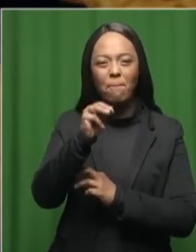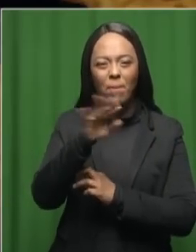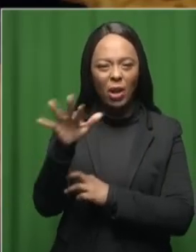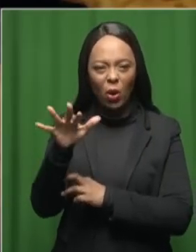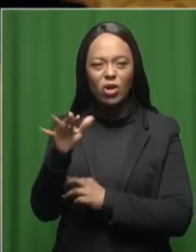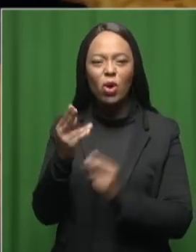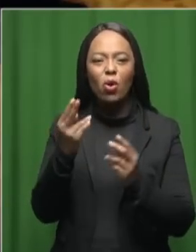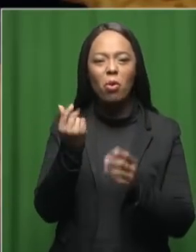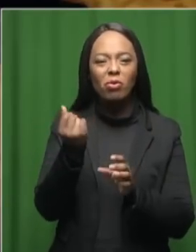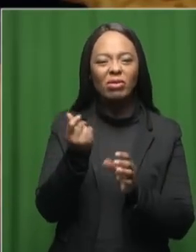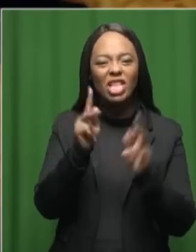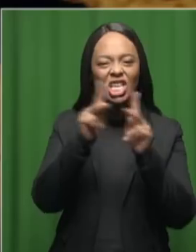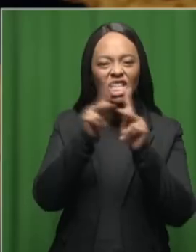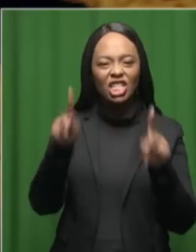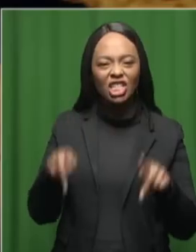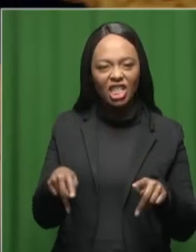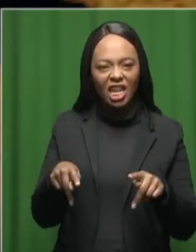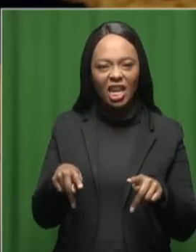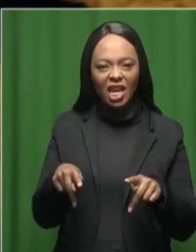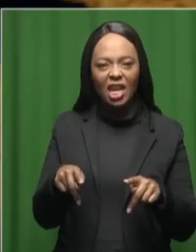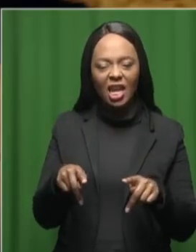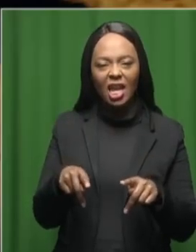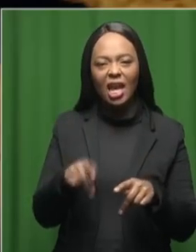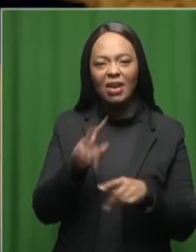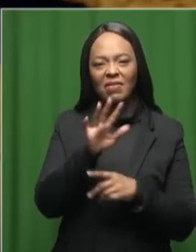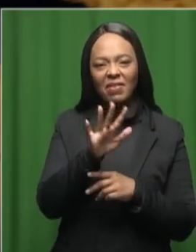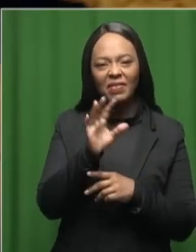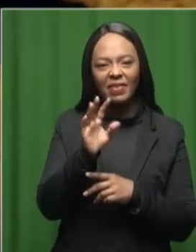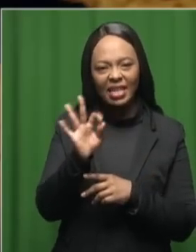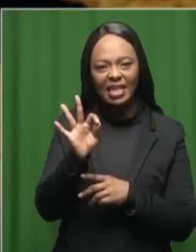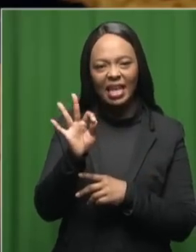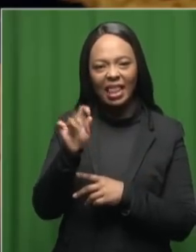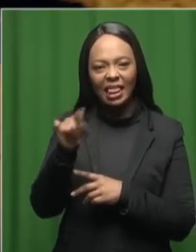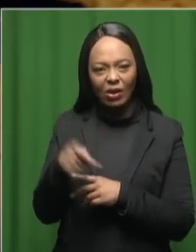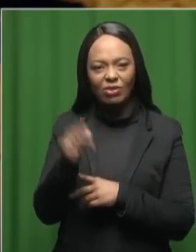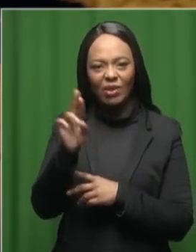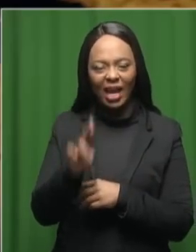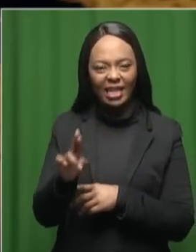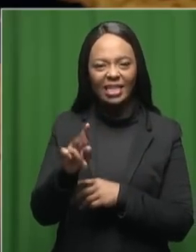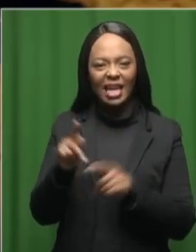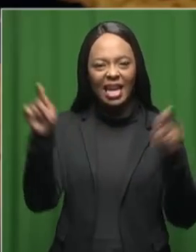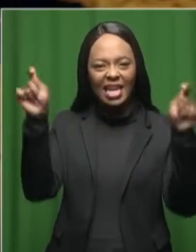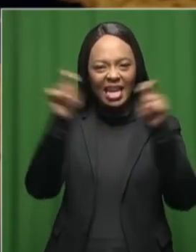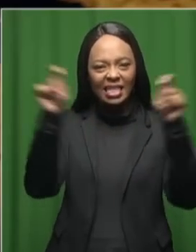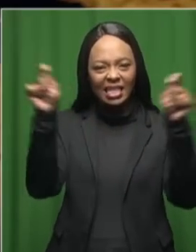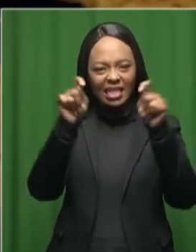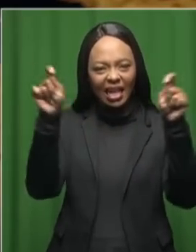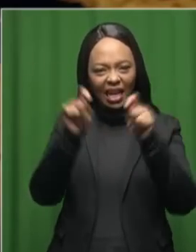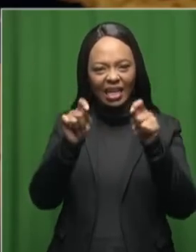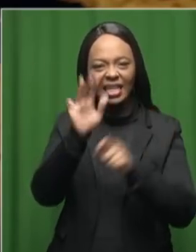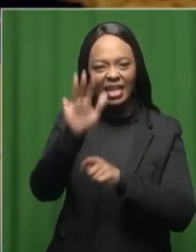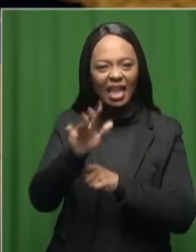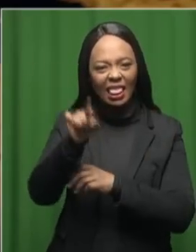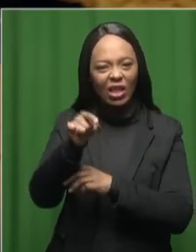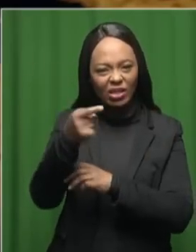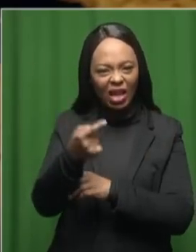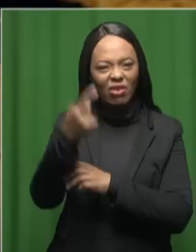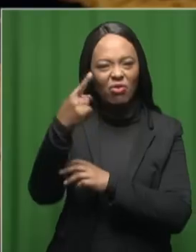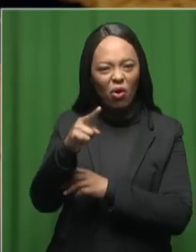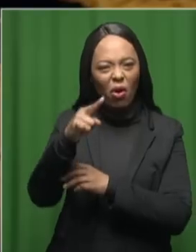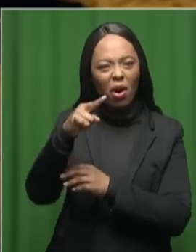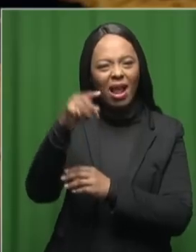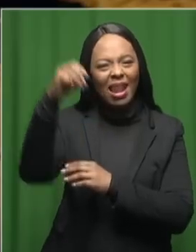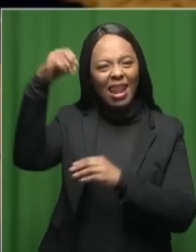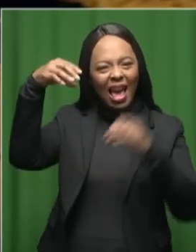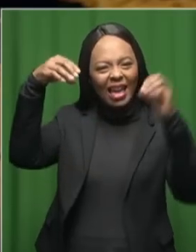on fumigation, 53,000 rand on a curtain rail, and 19,000 rand on light bulbs. The